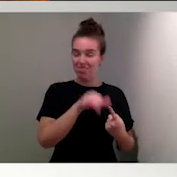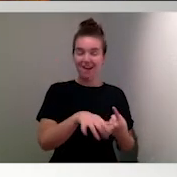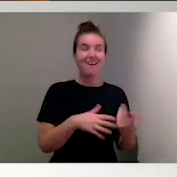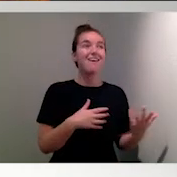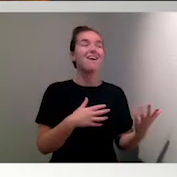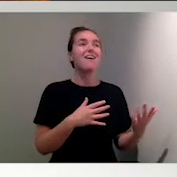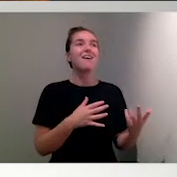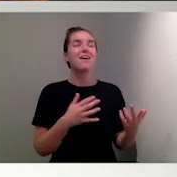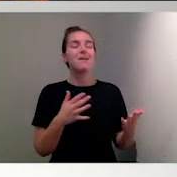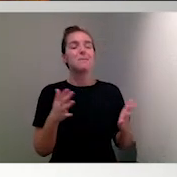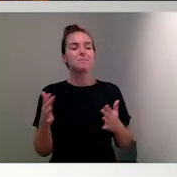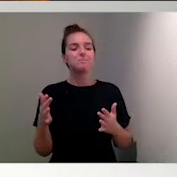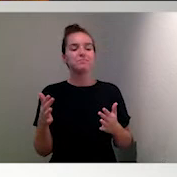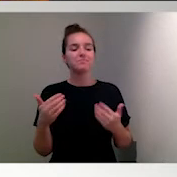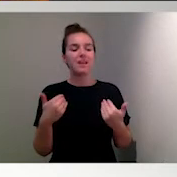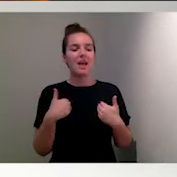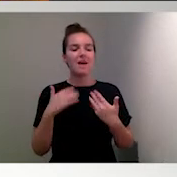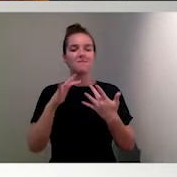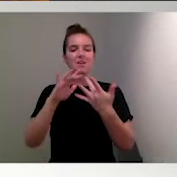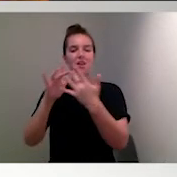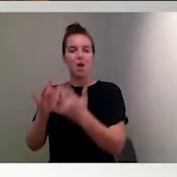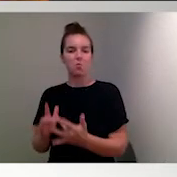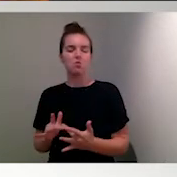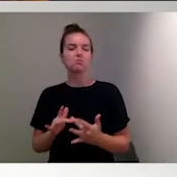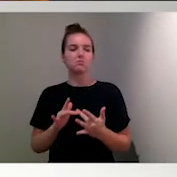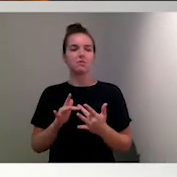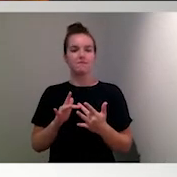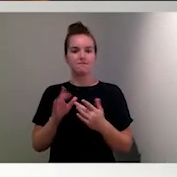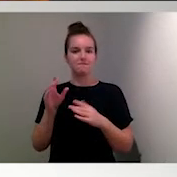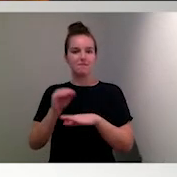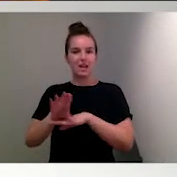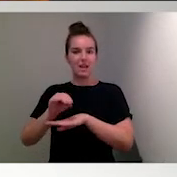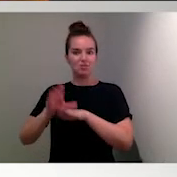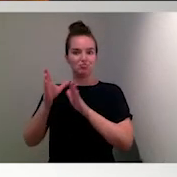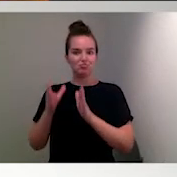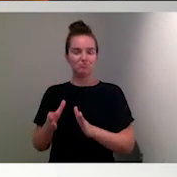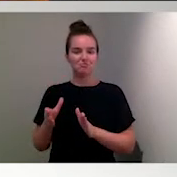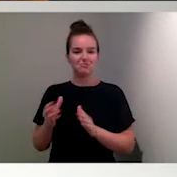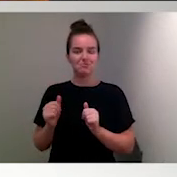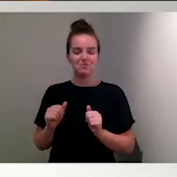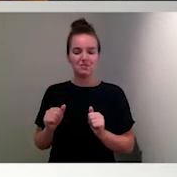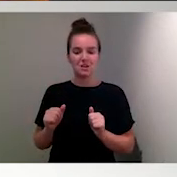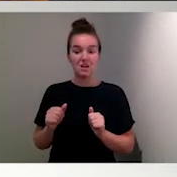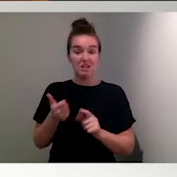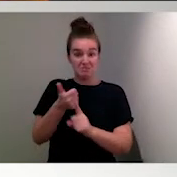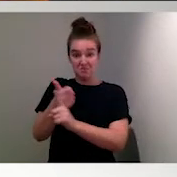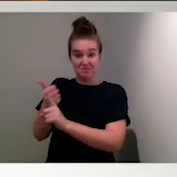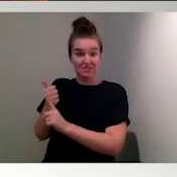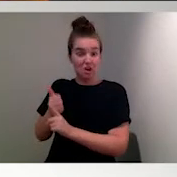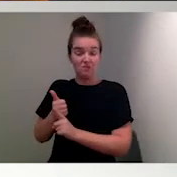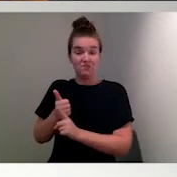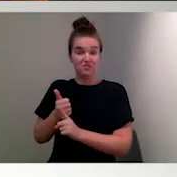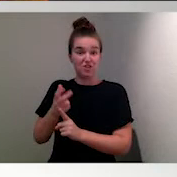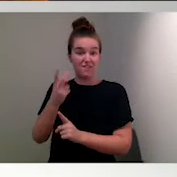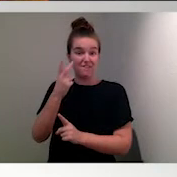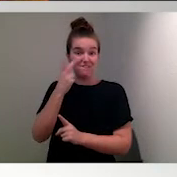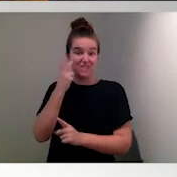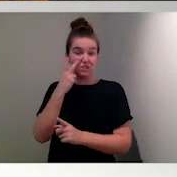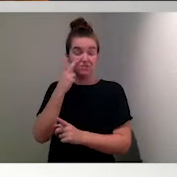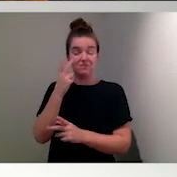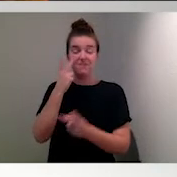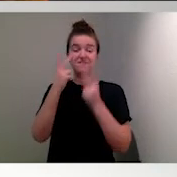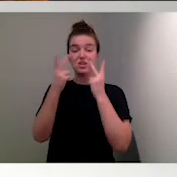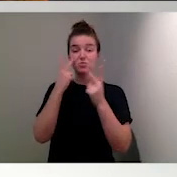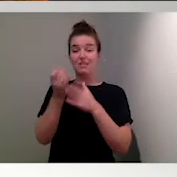work with, several of them whom are visually impaired, and so we work together and try to do accommodate. I'm not